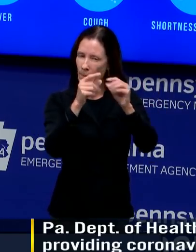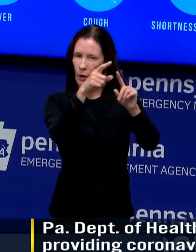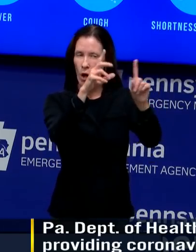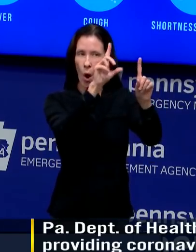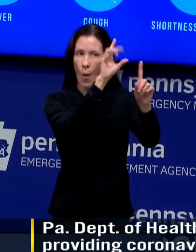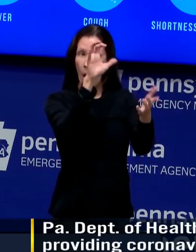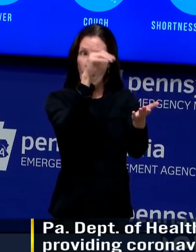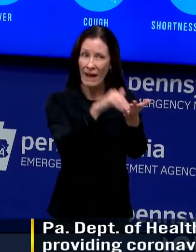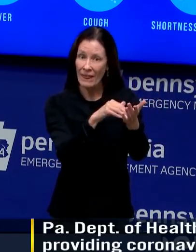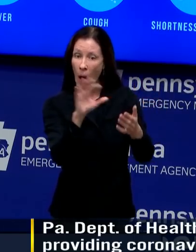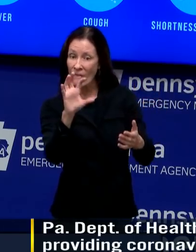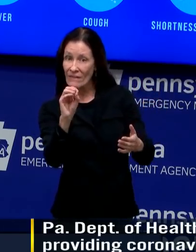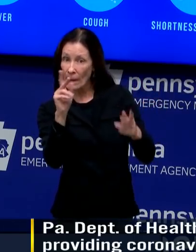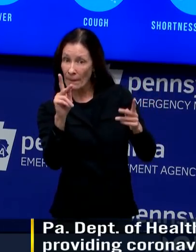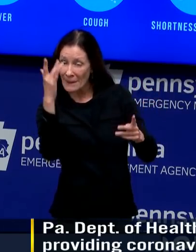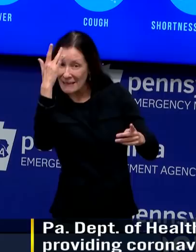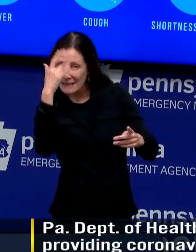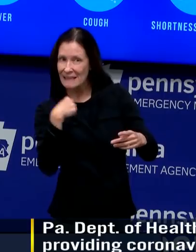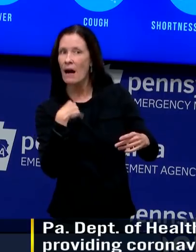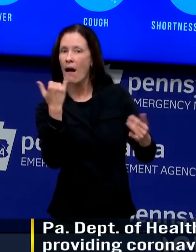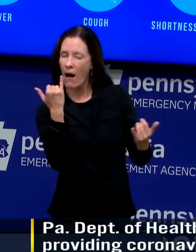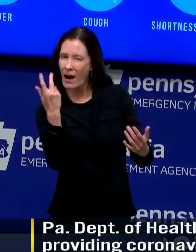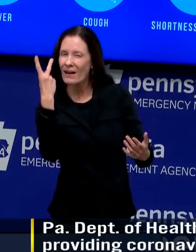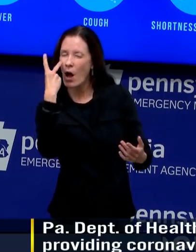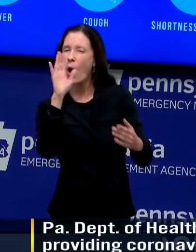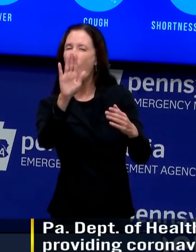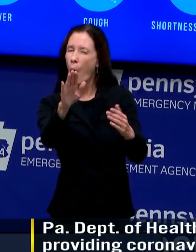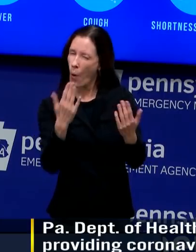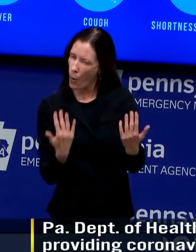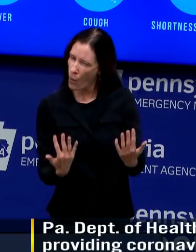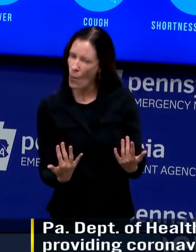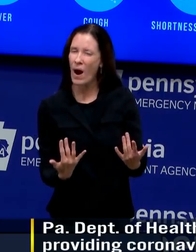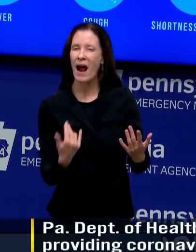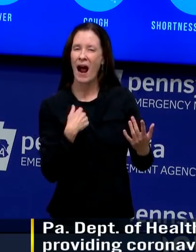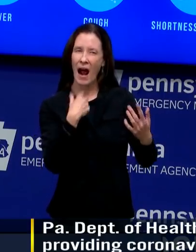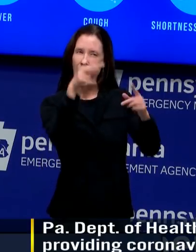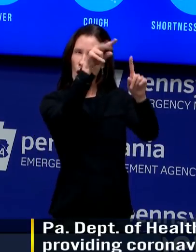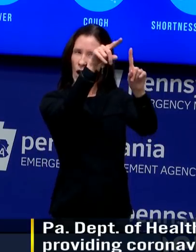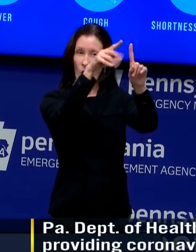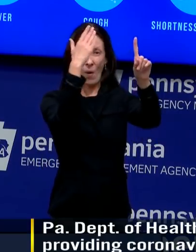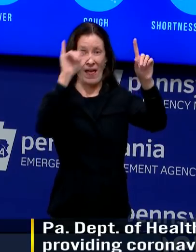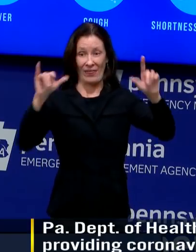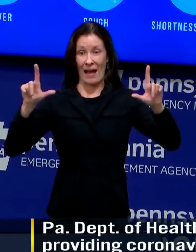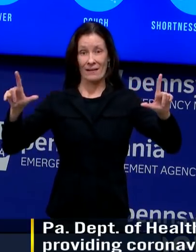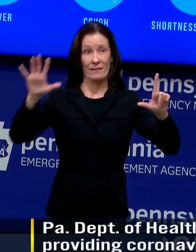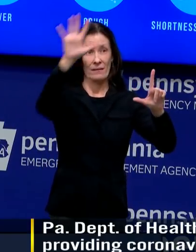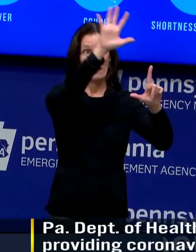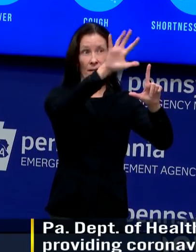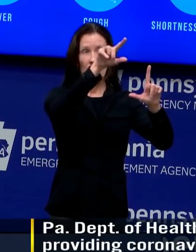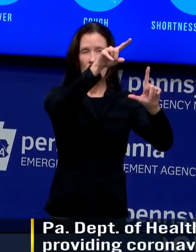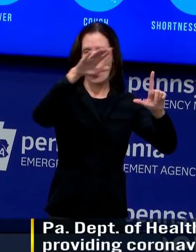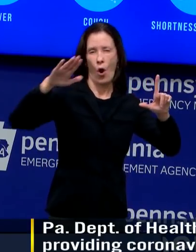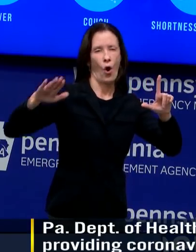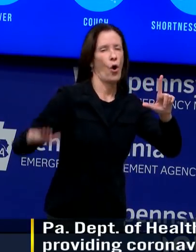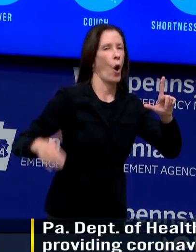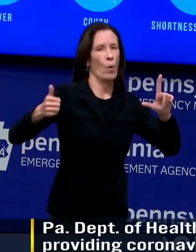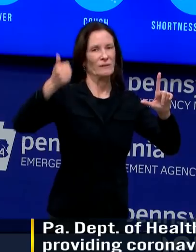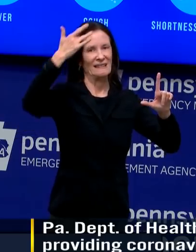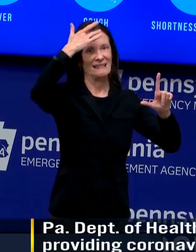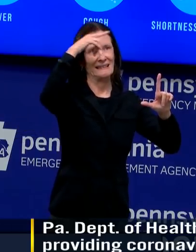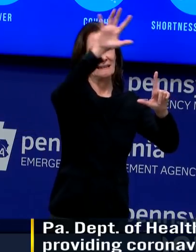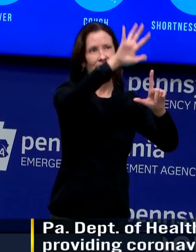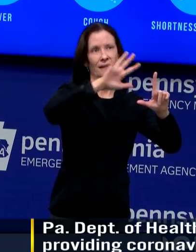state. These are the areas we see the lowest density. Again, we're going to be applying the metrics that I